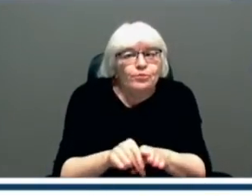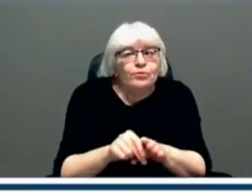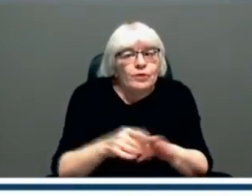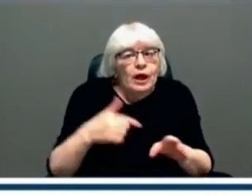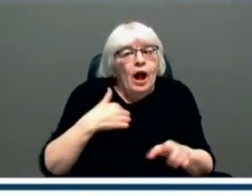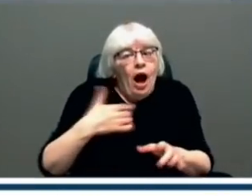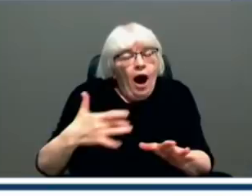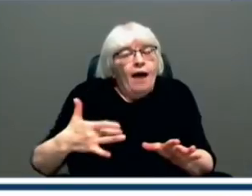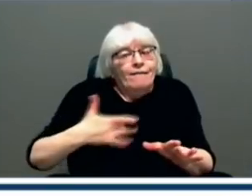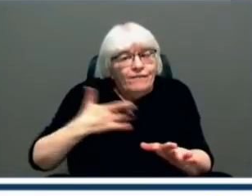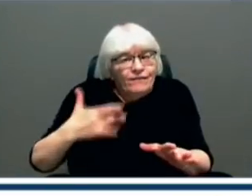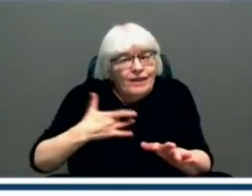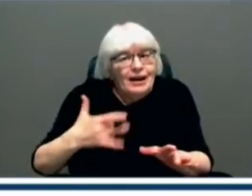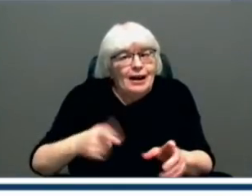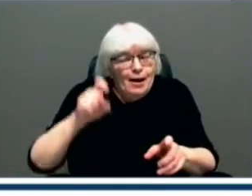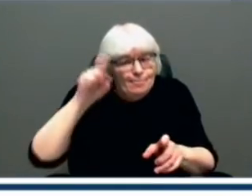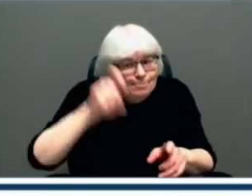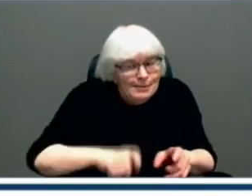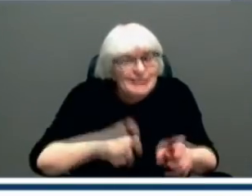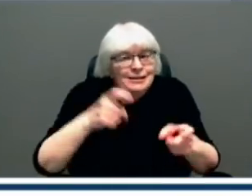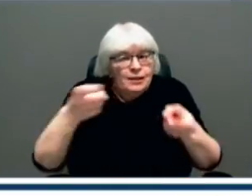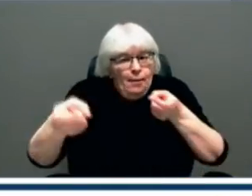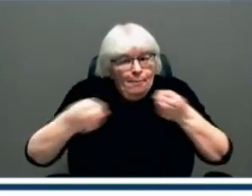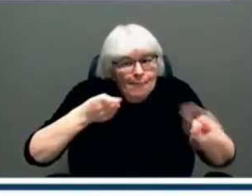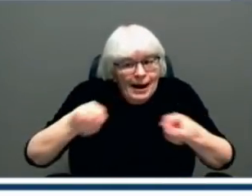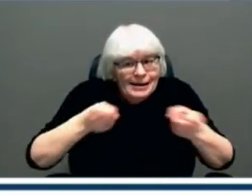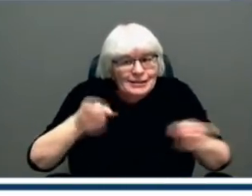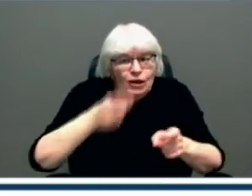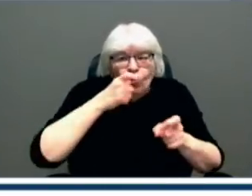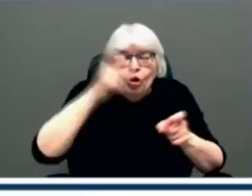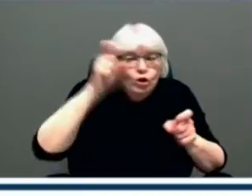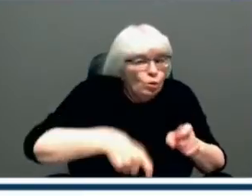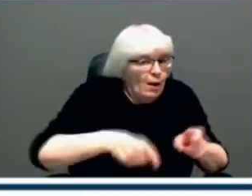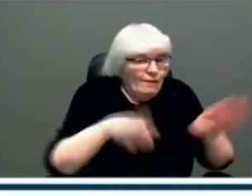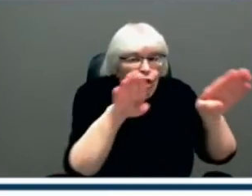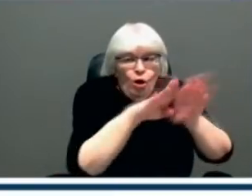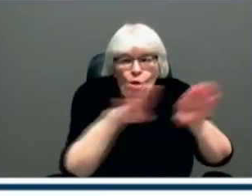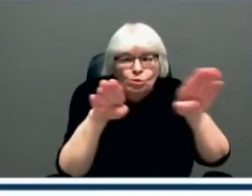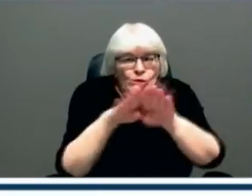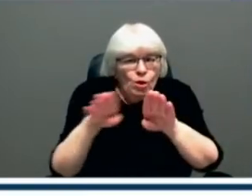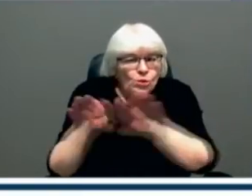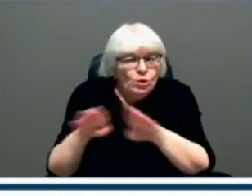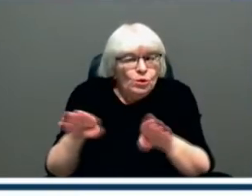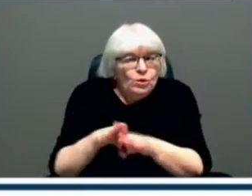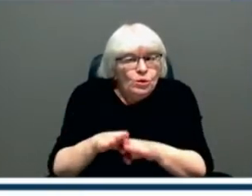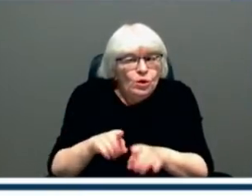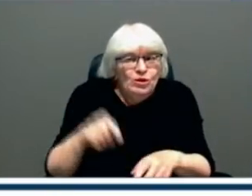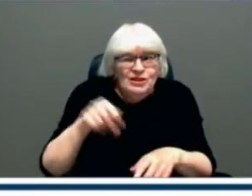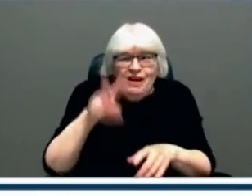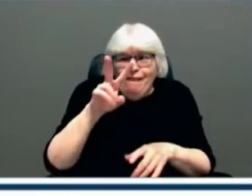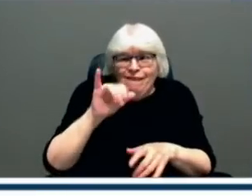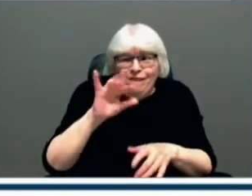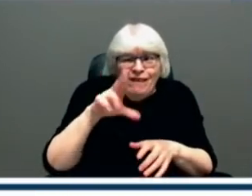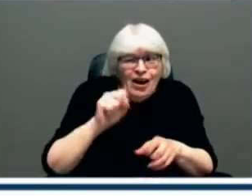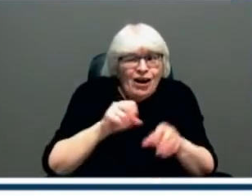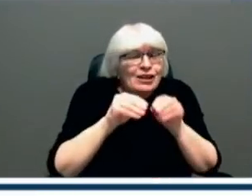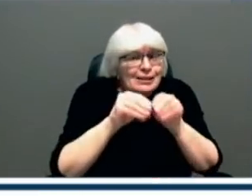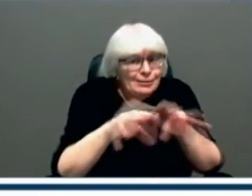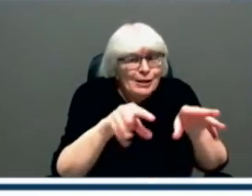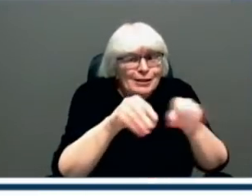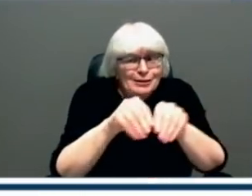this pandemic without restrictions, even with the virus activity we are seeing in our communities. And here's